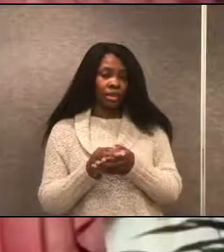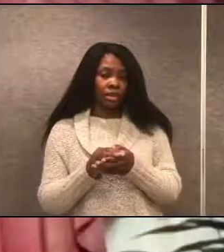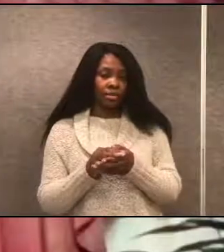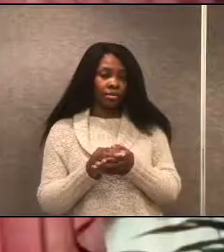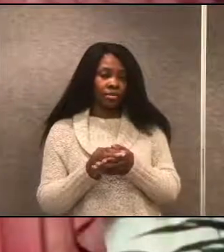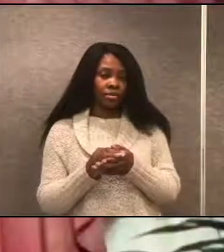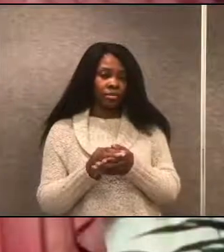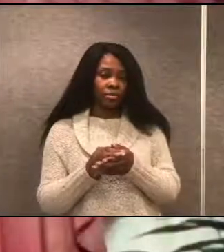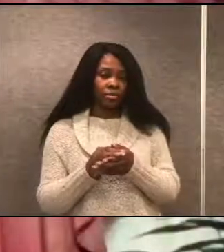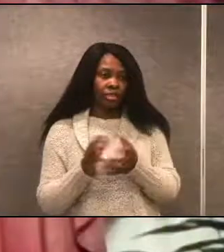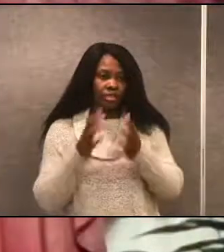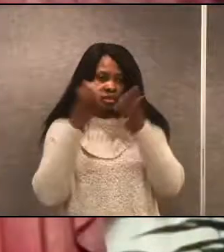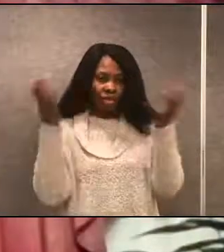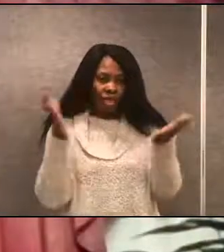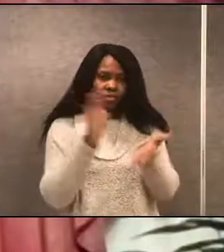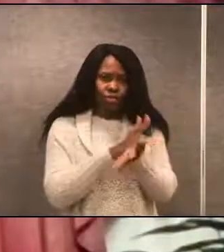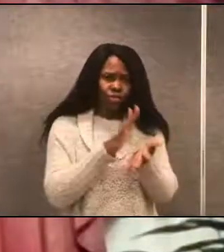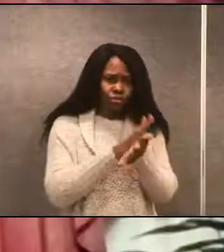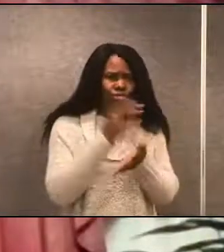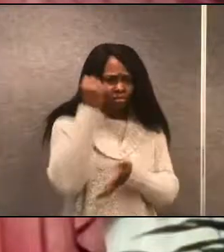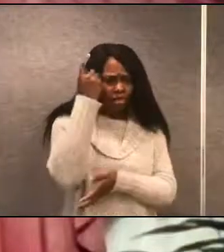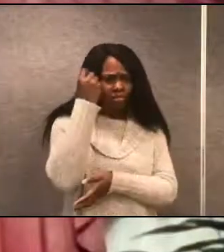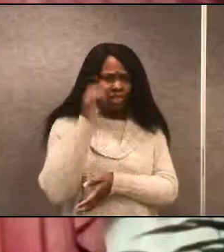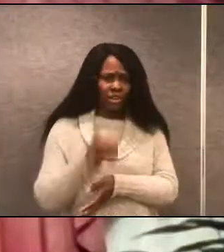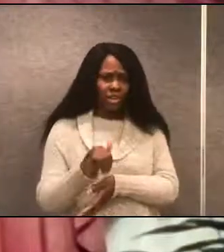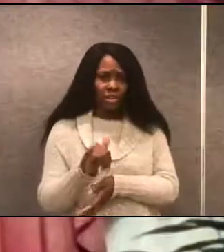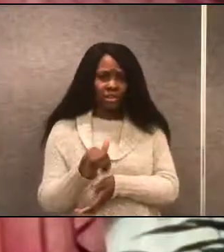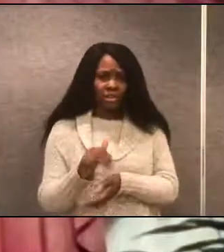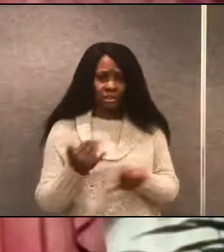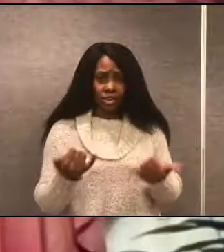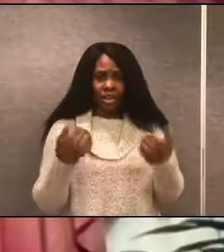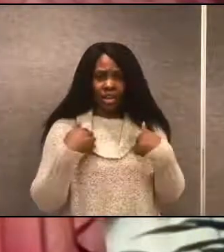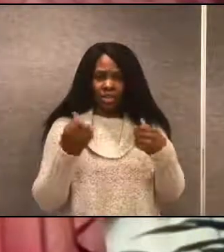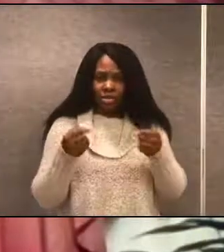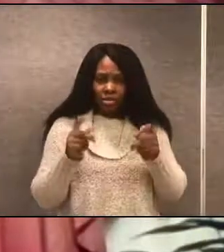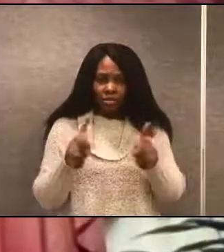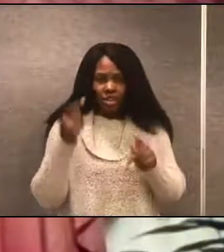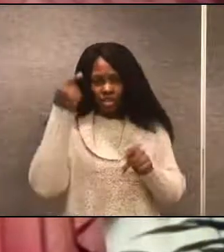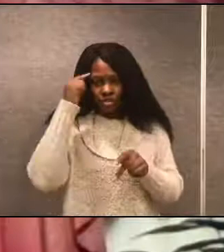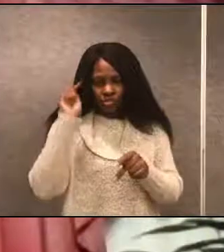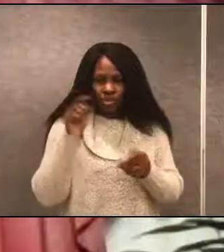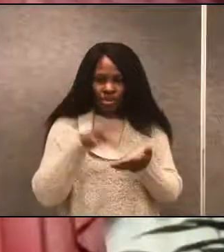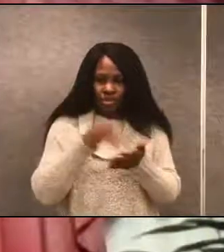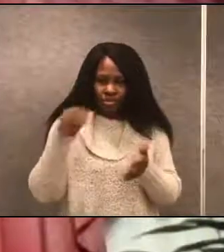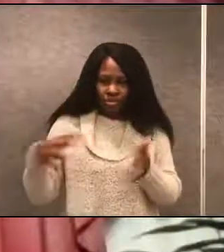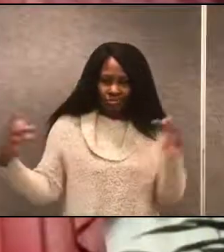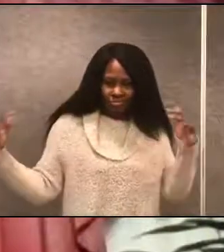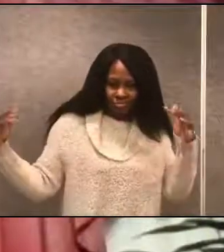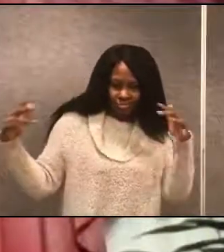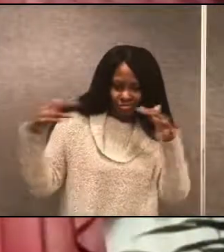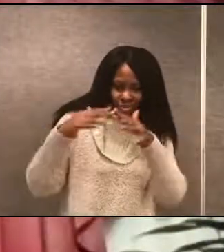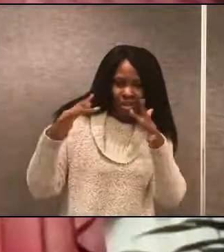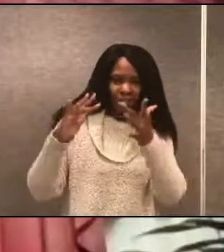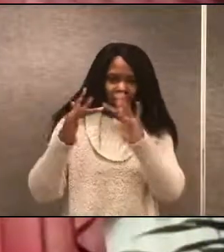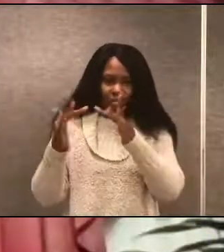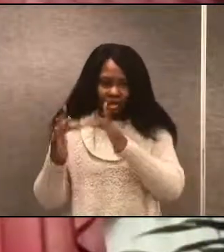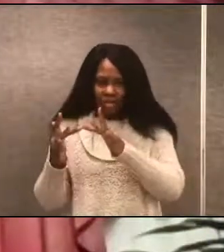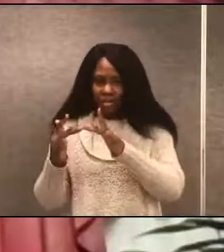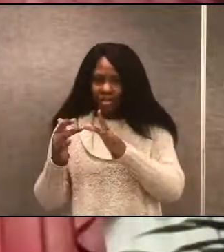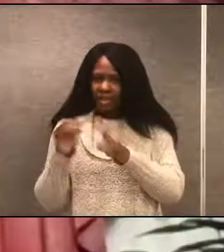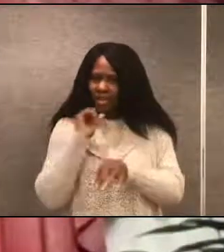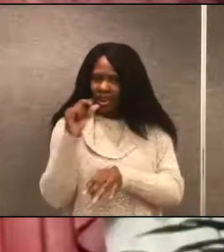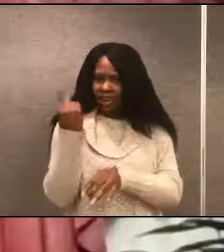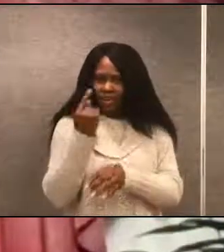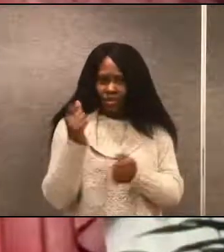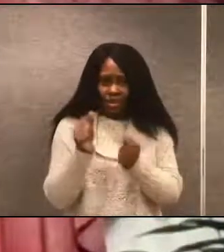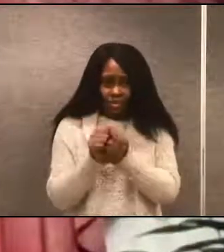principals, they do recognize that. So they're having opportunities for the kids to come together virtually, not with the academics, but